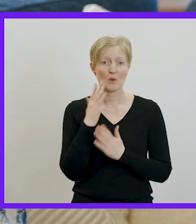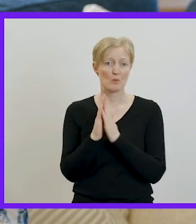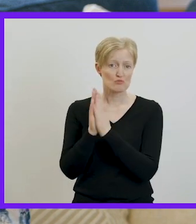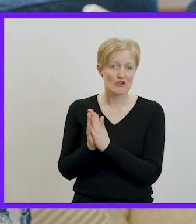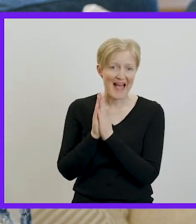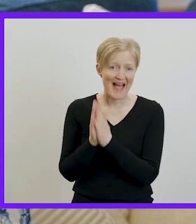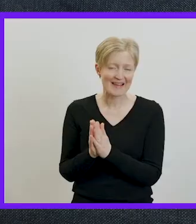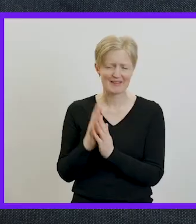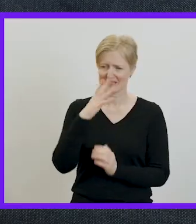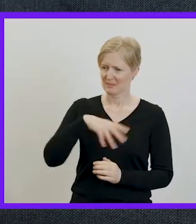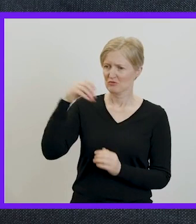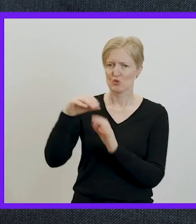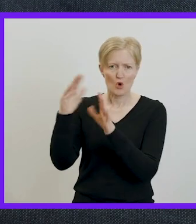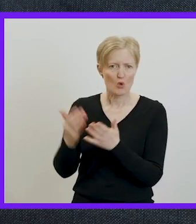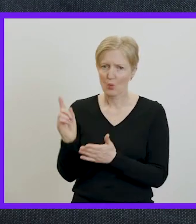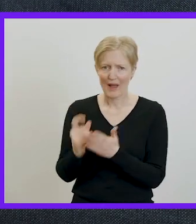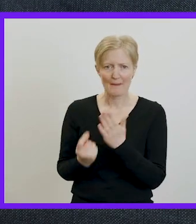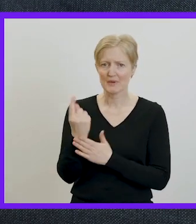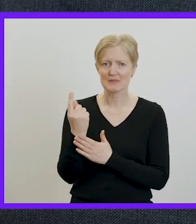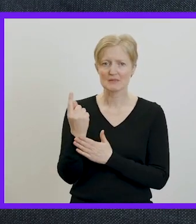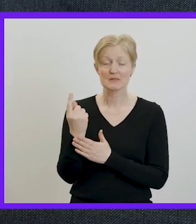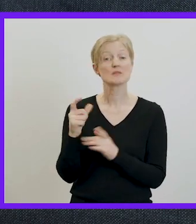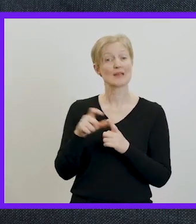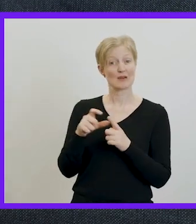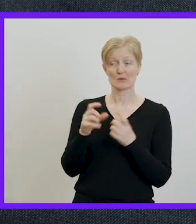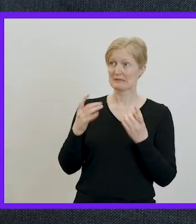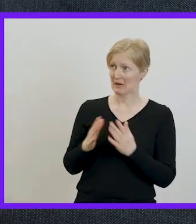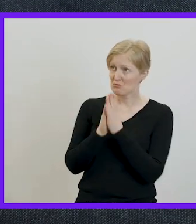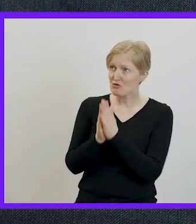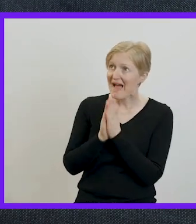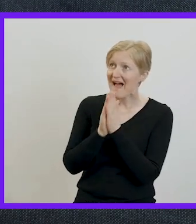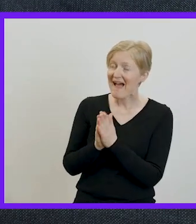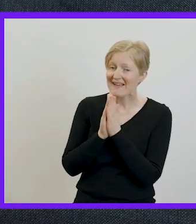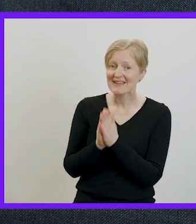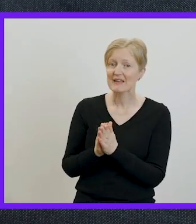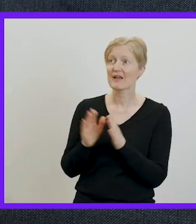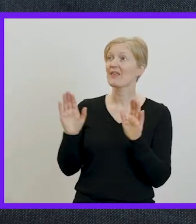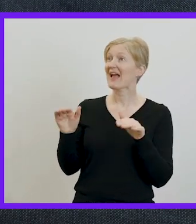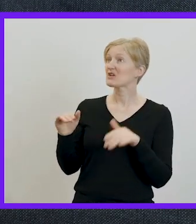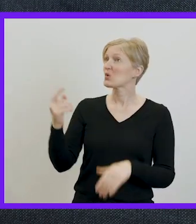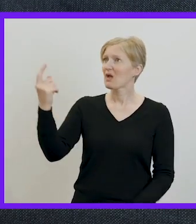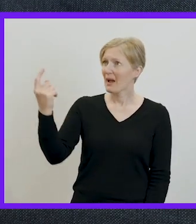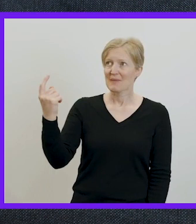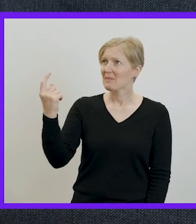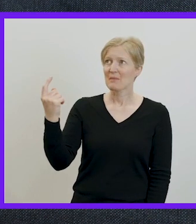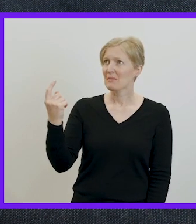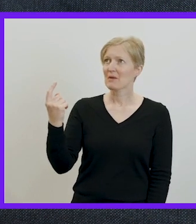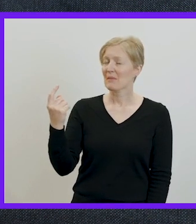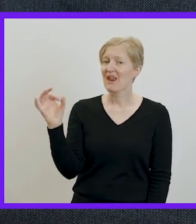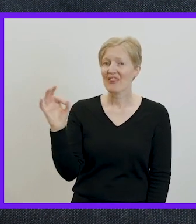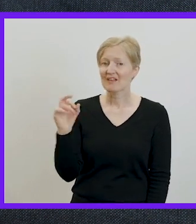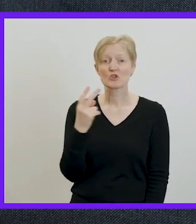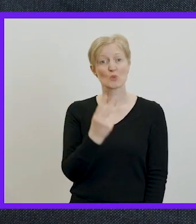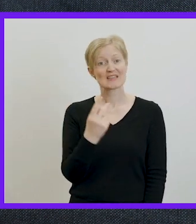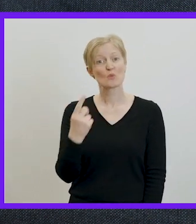in the spiritual realm. What happened there is that Daniel started to pray. the angel didn't come for 21